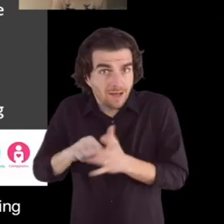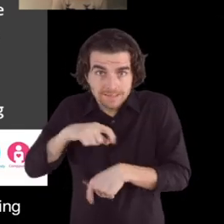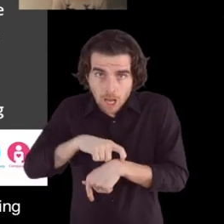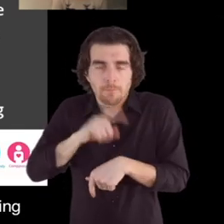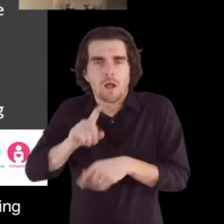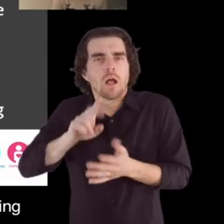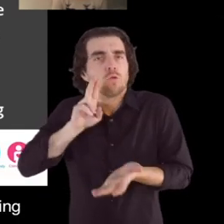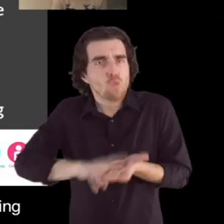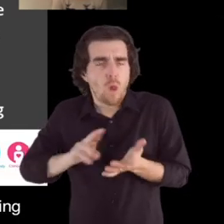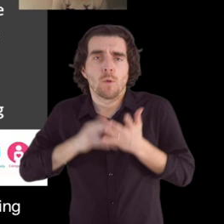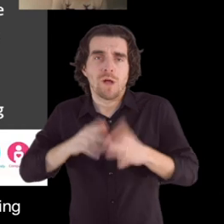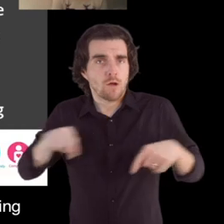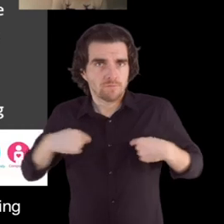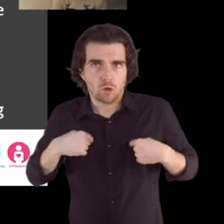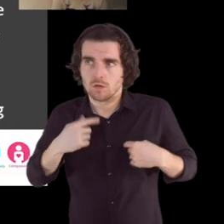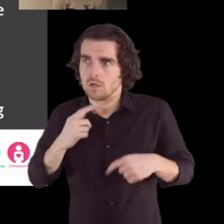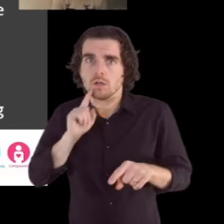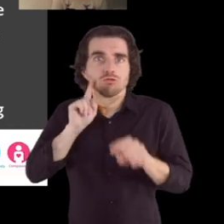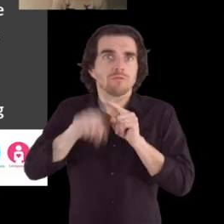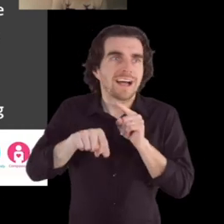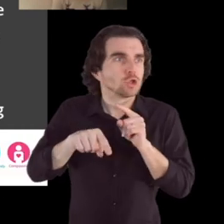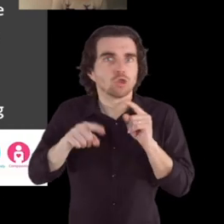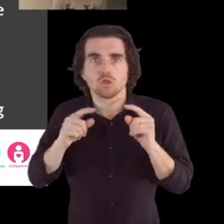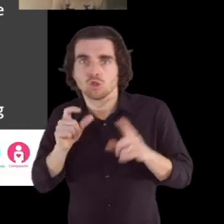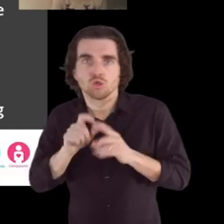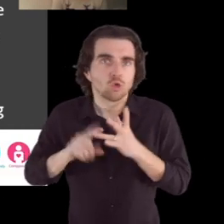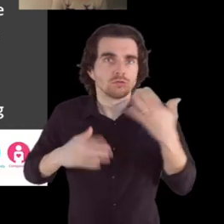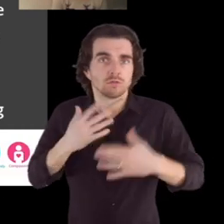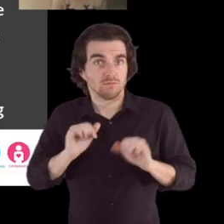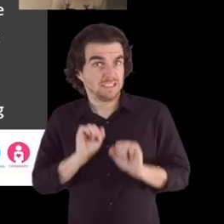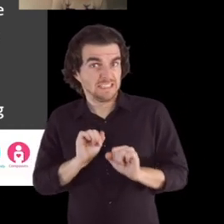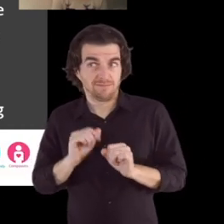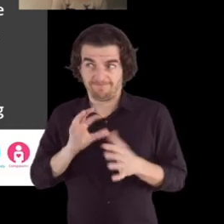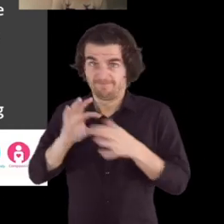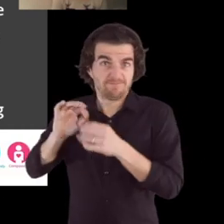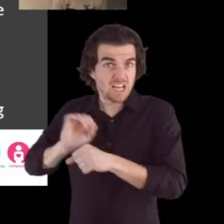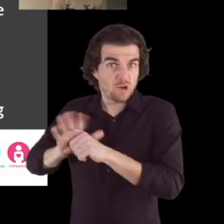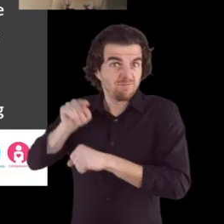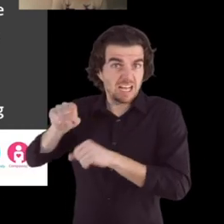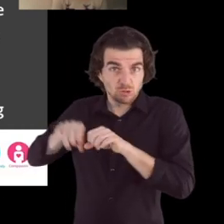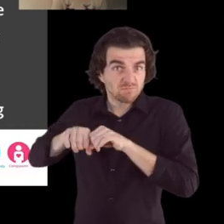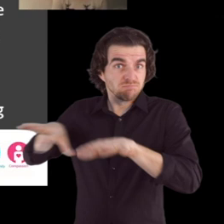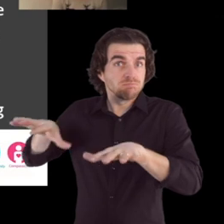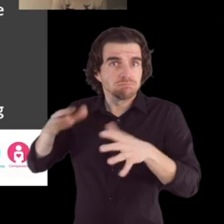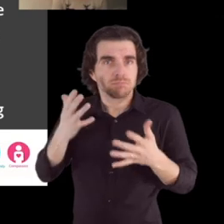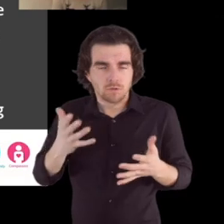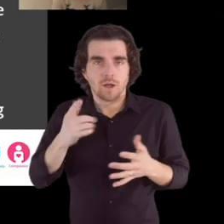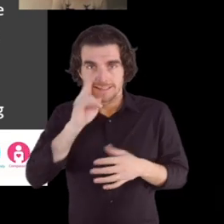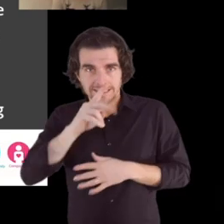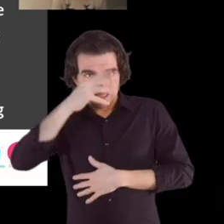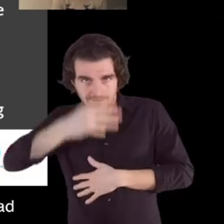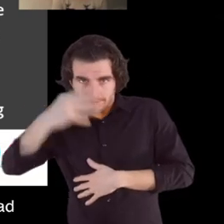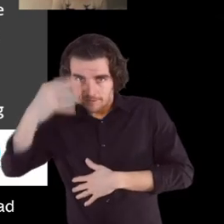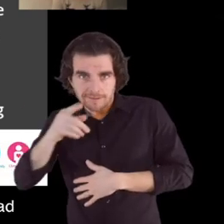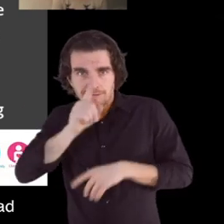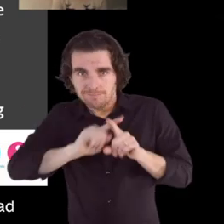And indeed, it's a normal way of reacting to the characteristics of this pandemic situation. And as we can see from this slide, there are many